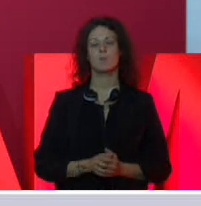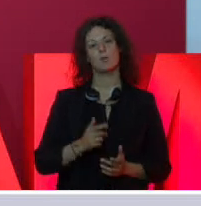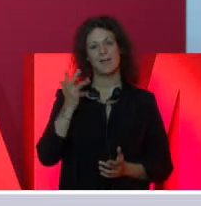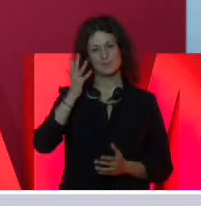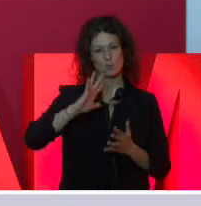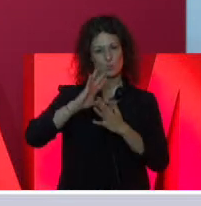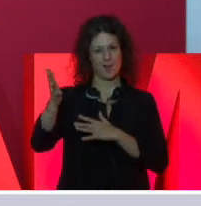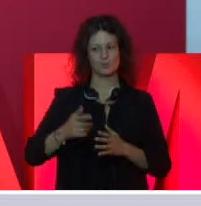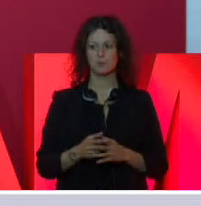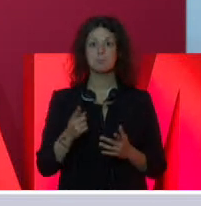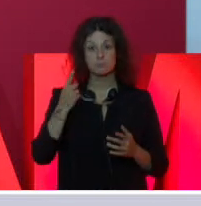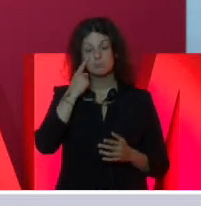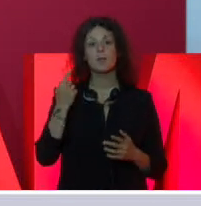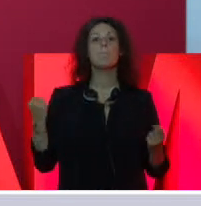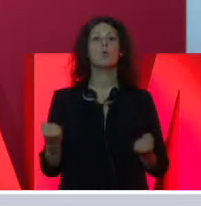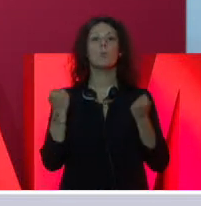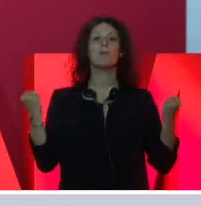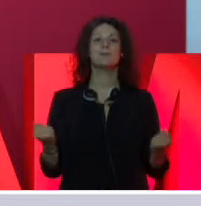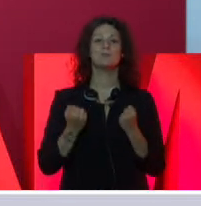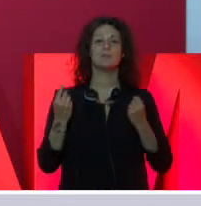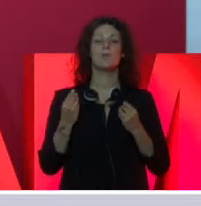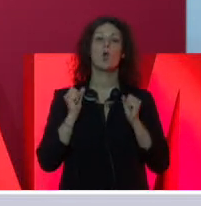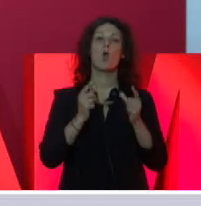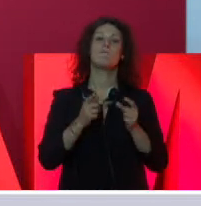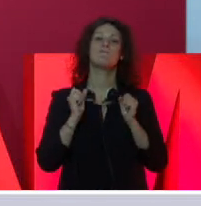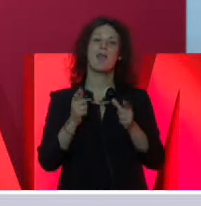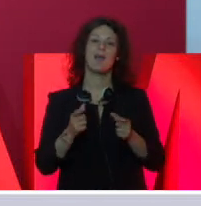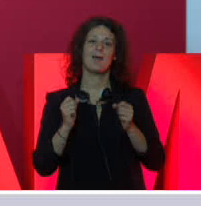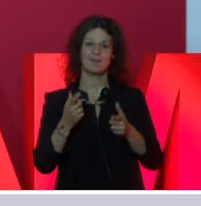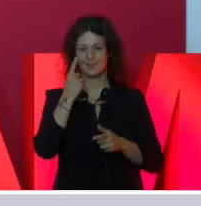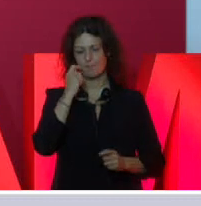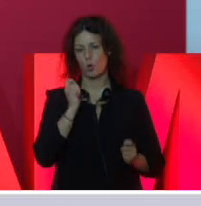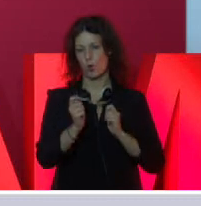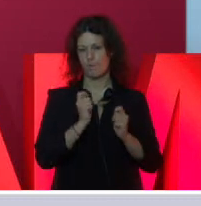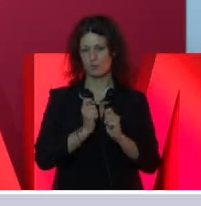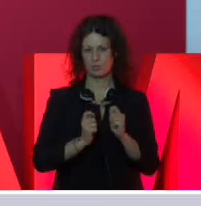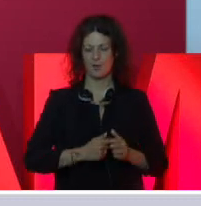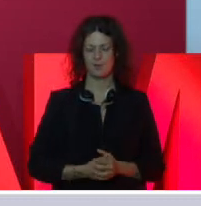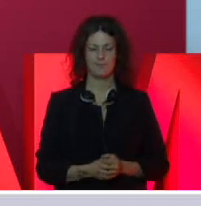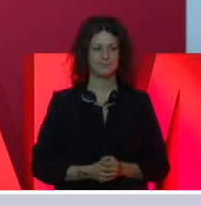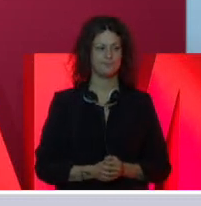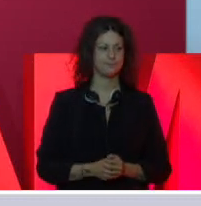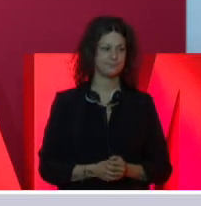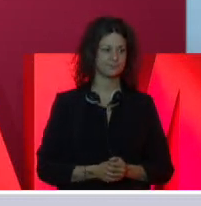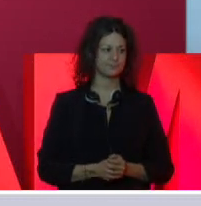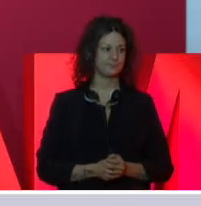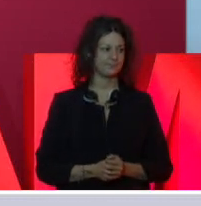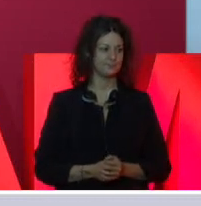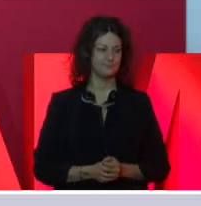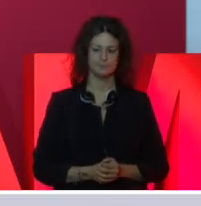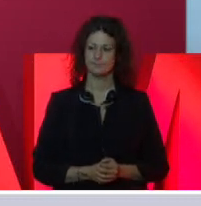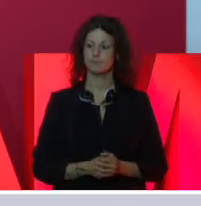to advertising and commercial offerings. This is a case that emerged thanks to